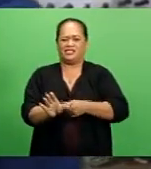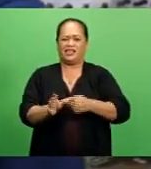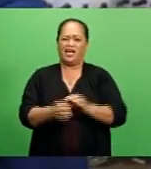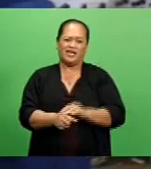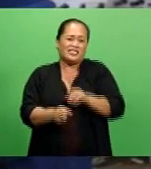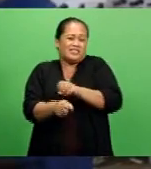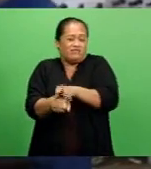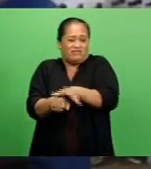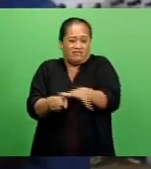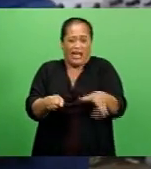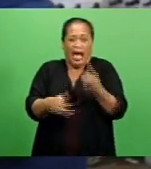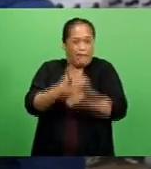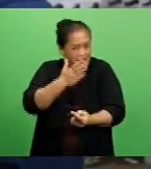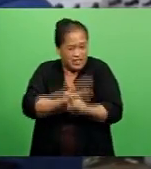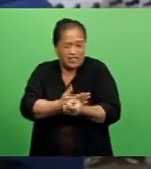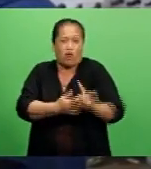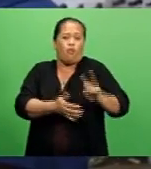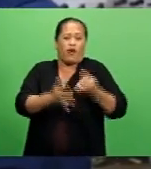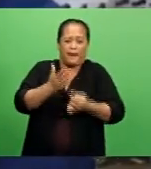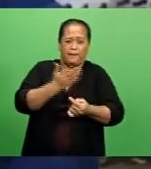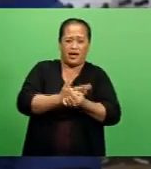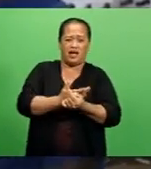suffered